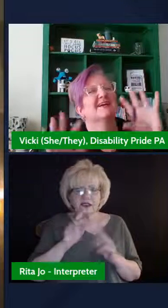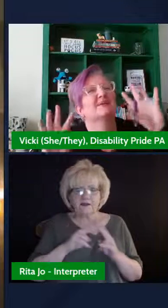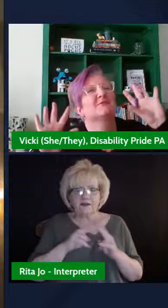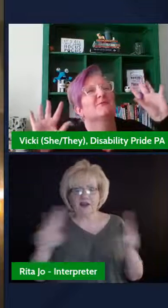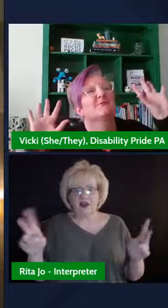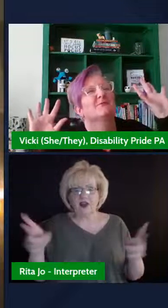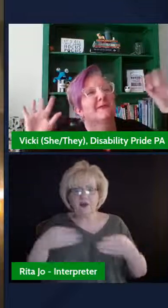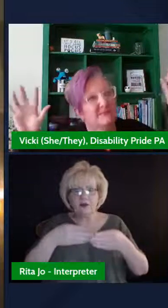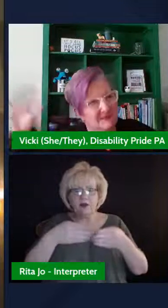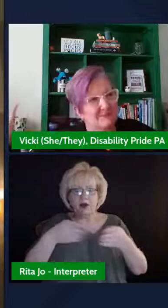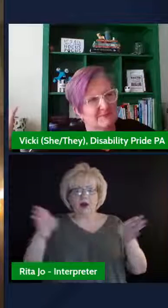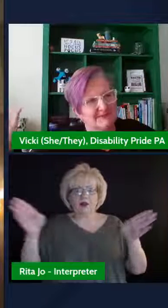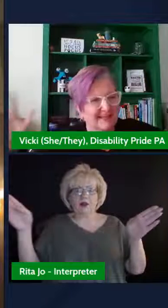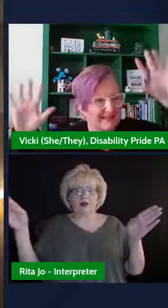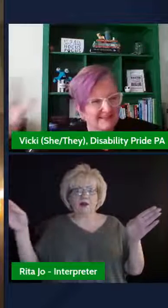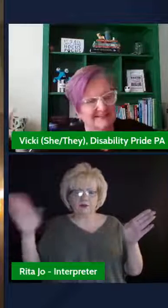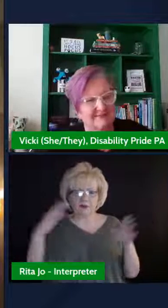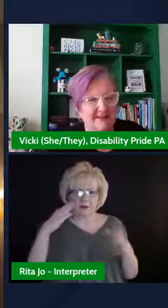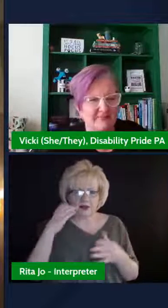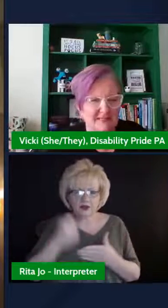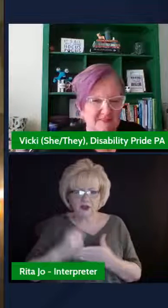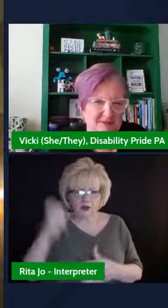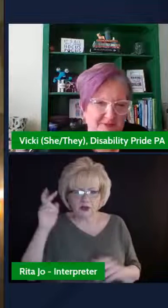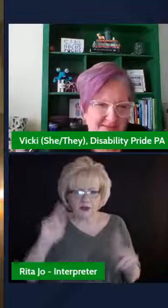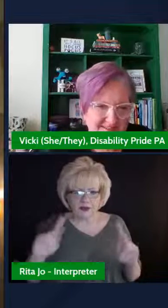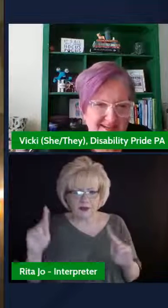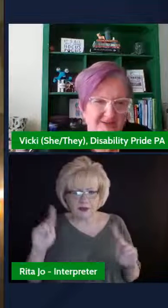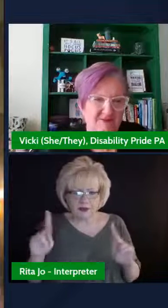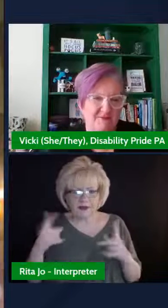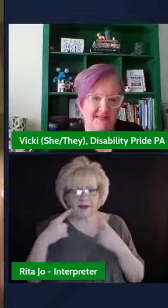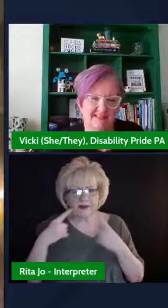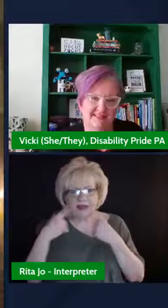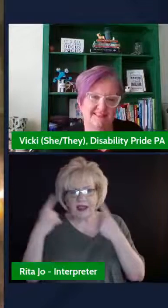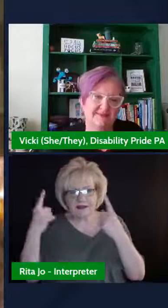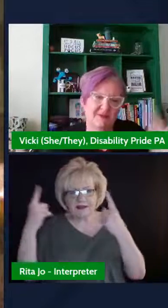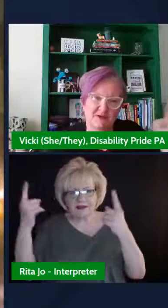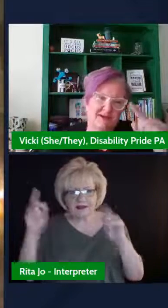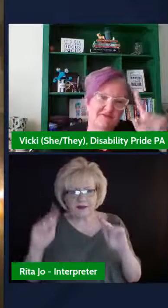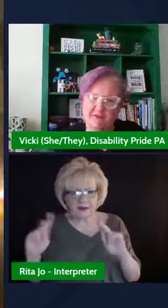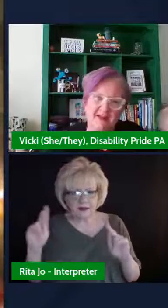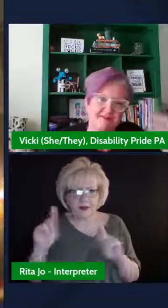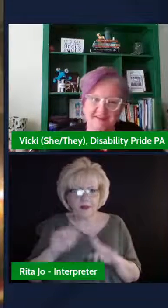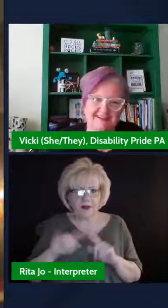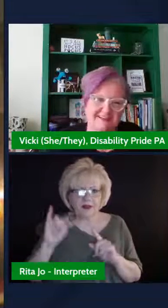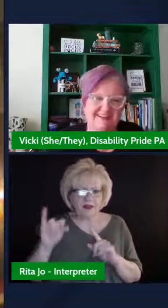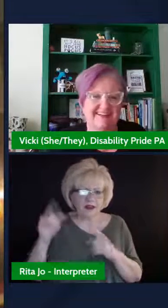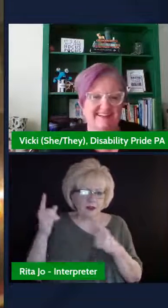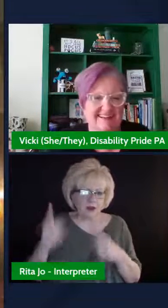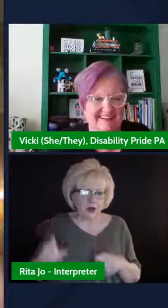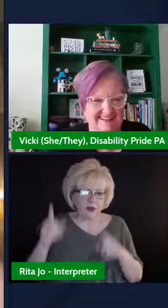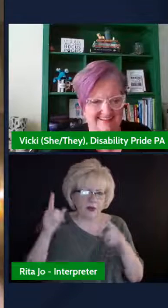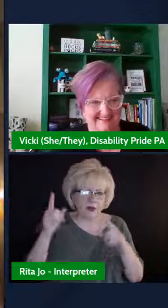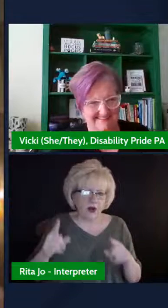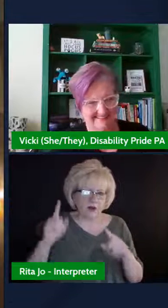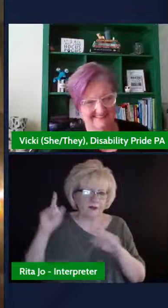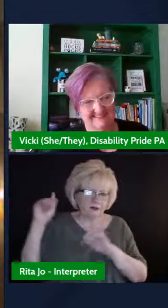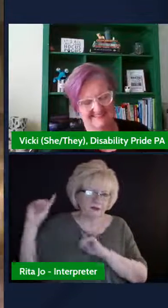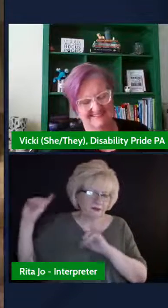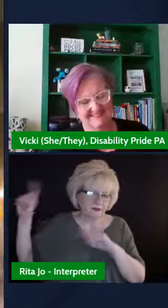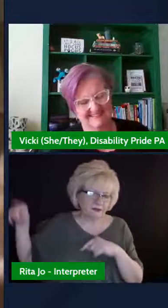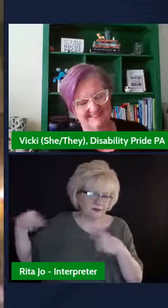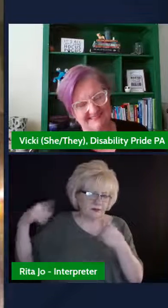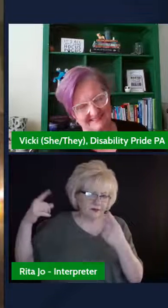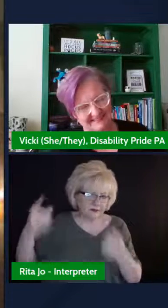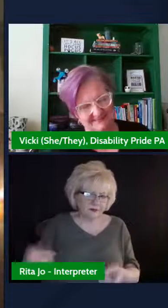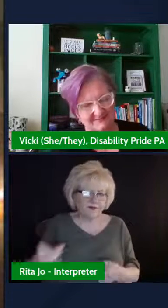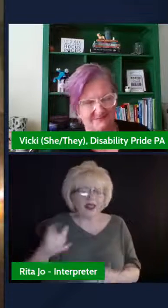there's rich people, like famous people, but this has been going on forever. Right. Well, what I will